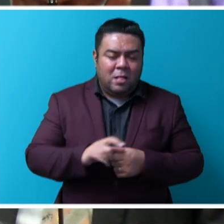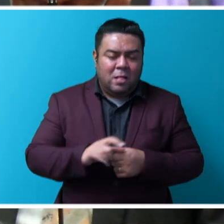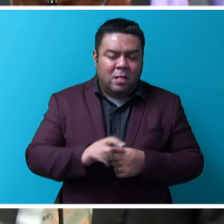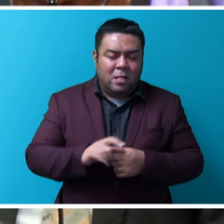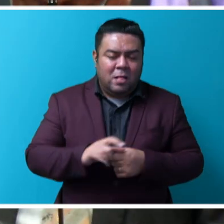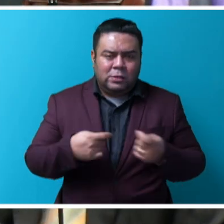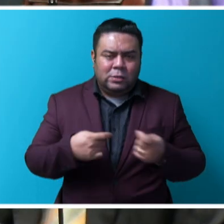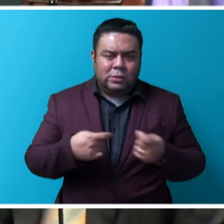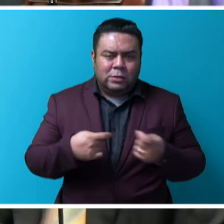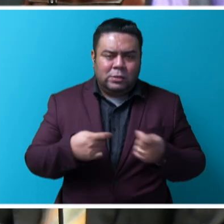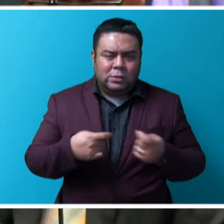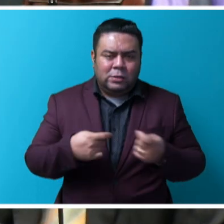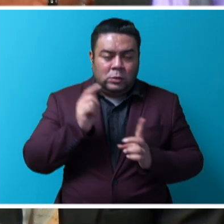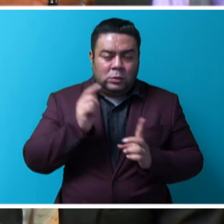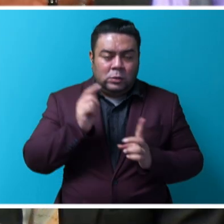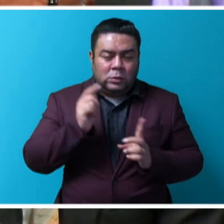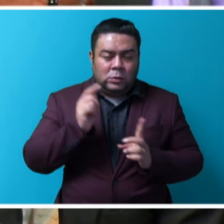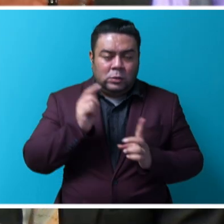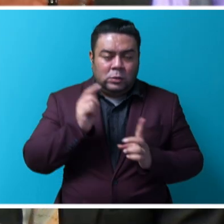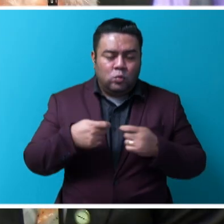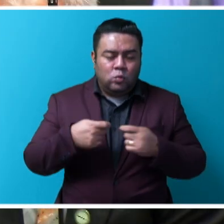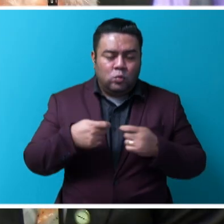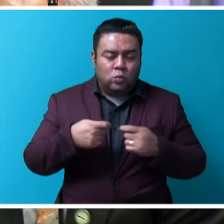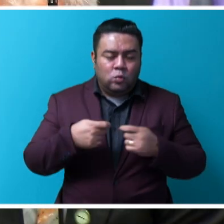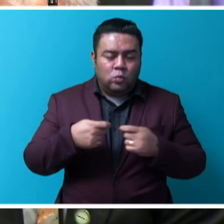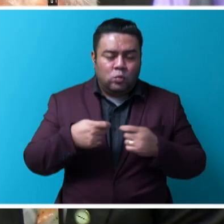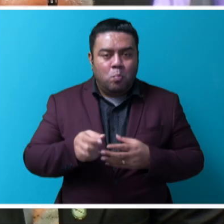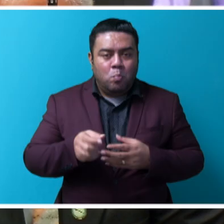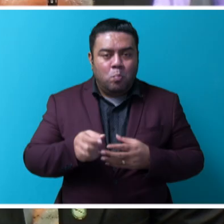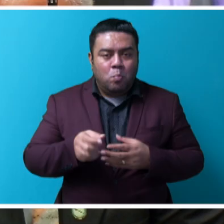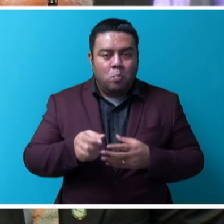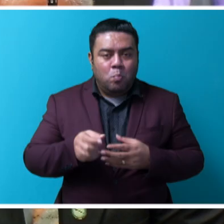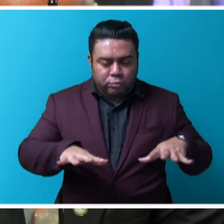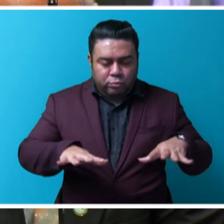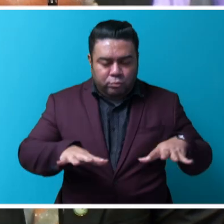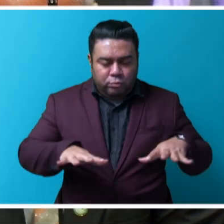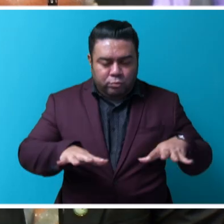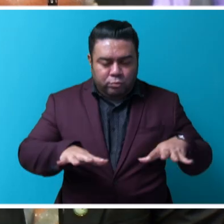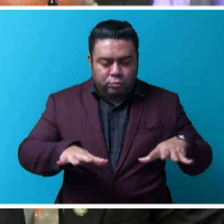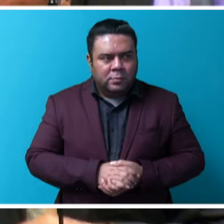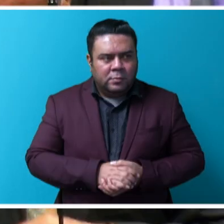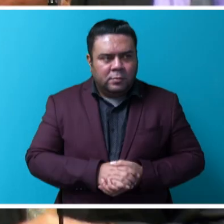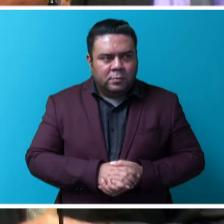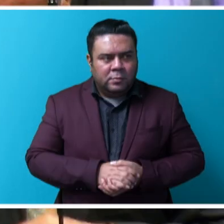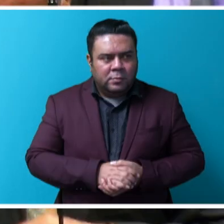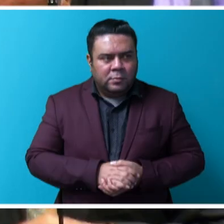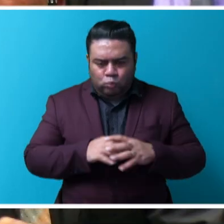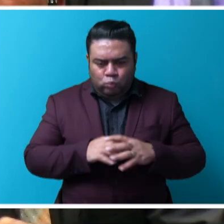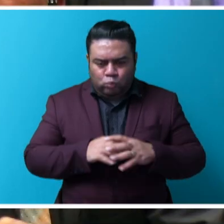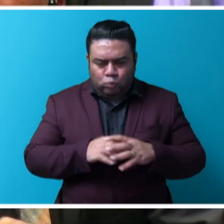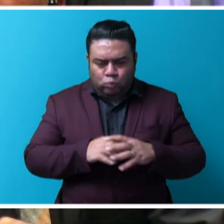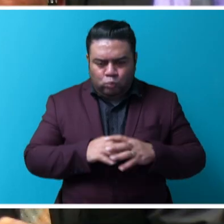the Namboro landfill with 1 million allocated for this by Cabinet. Mr. Speaker, sir, Program 2 covers the work